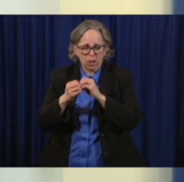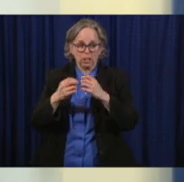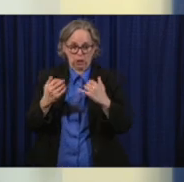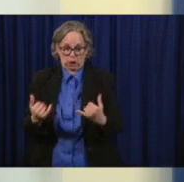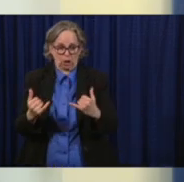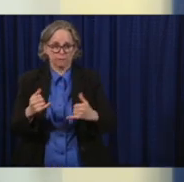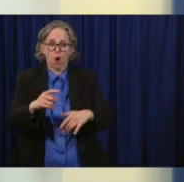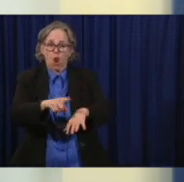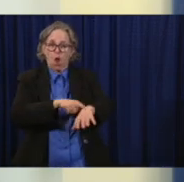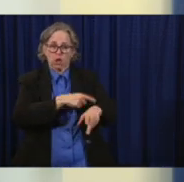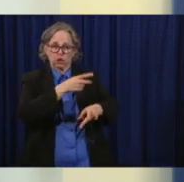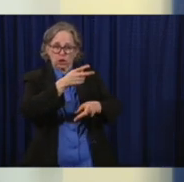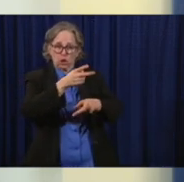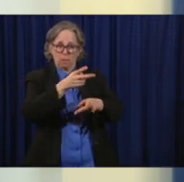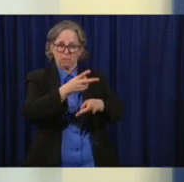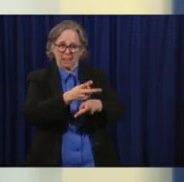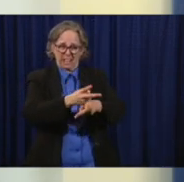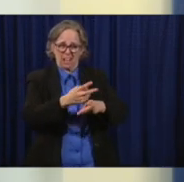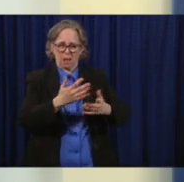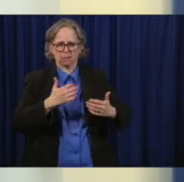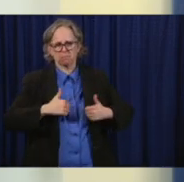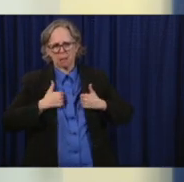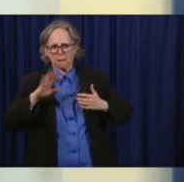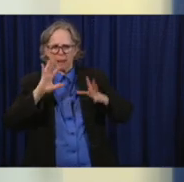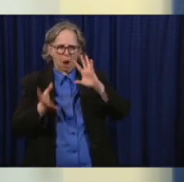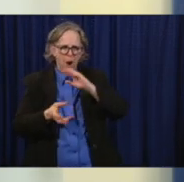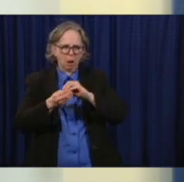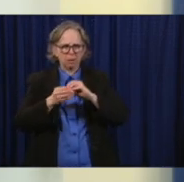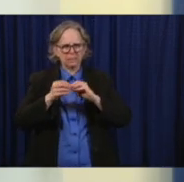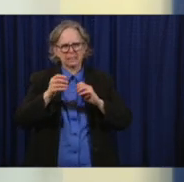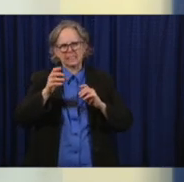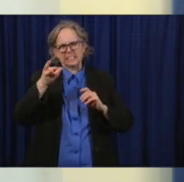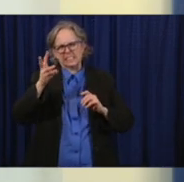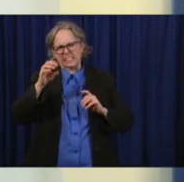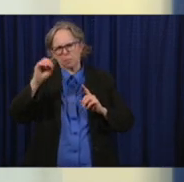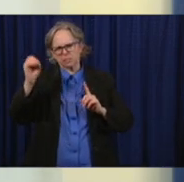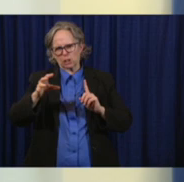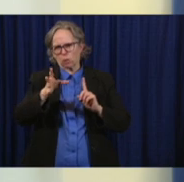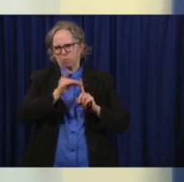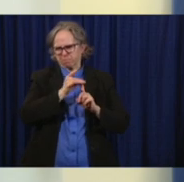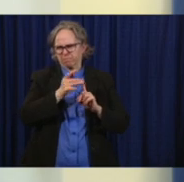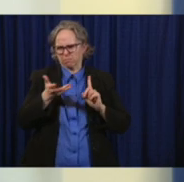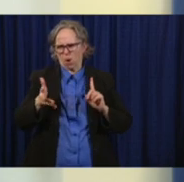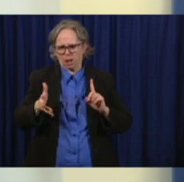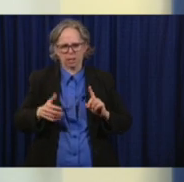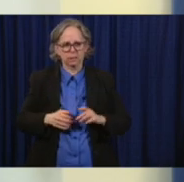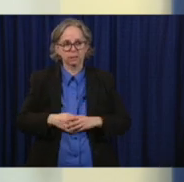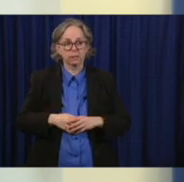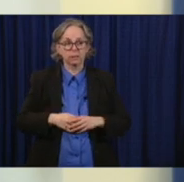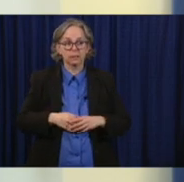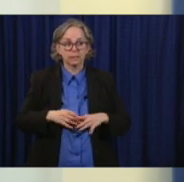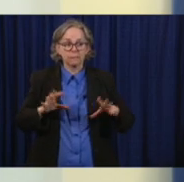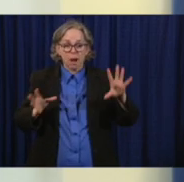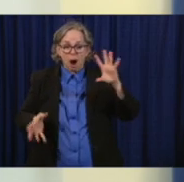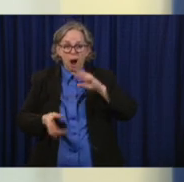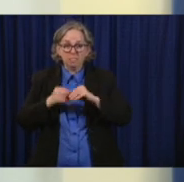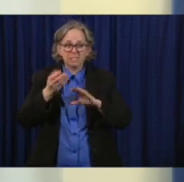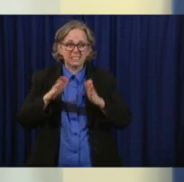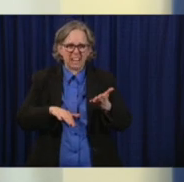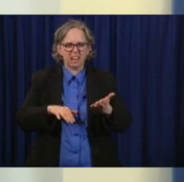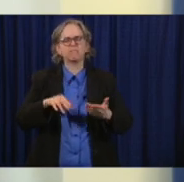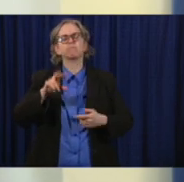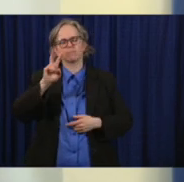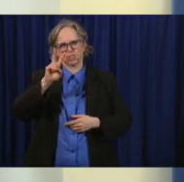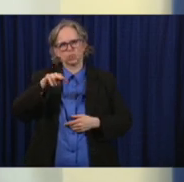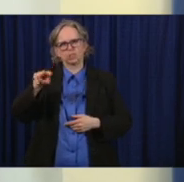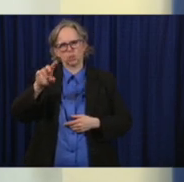of cases and 22% of deaths. But you'll double-check me on that, and I'll